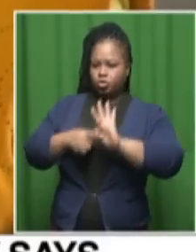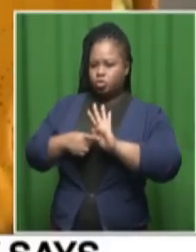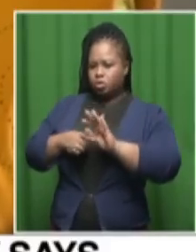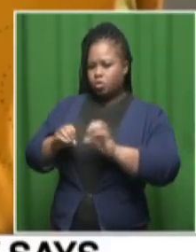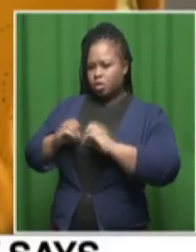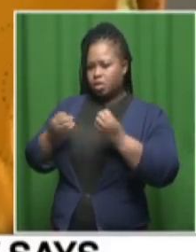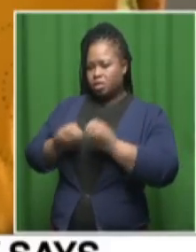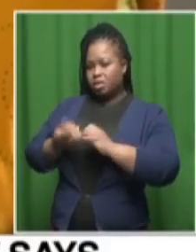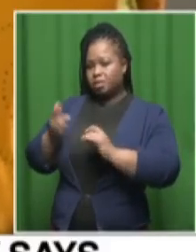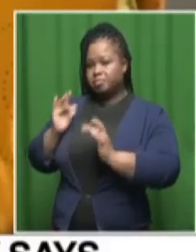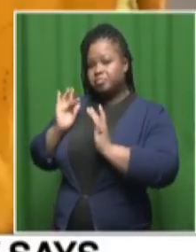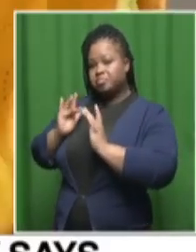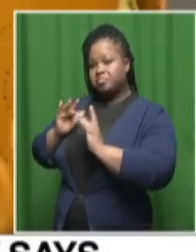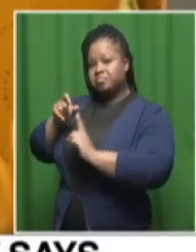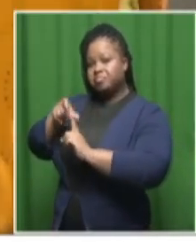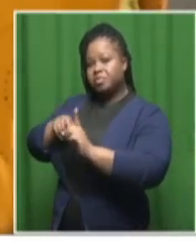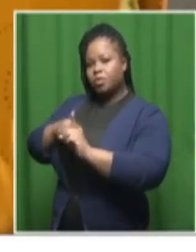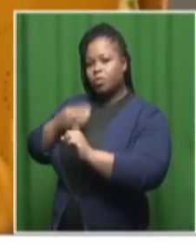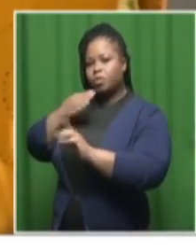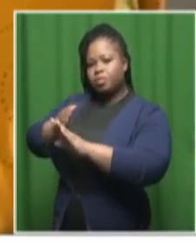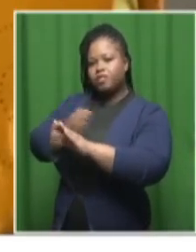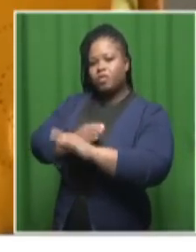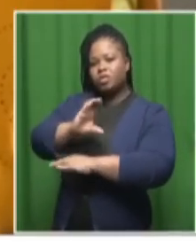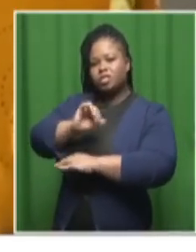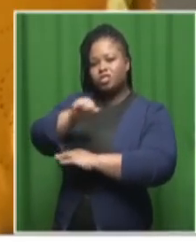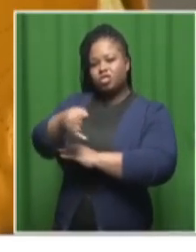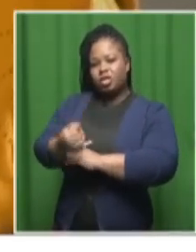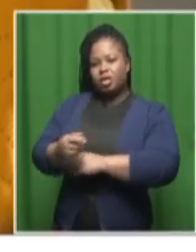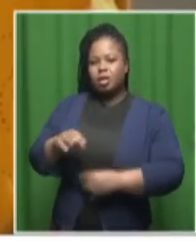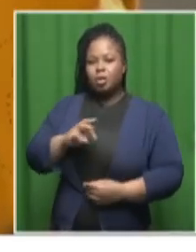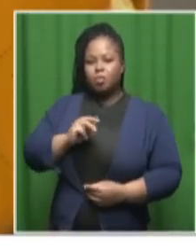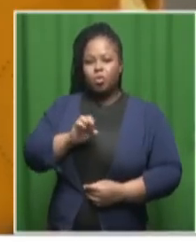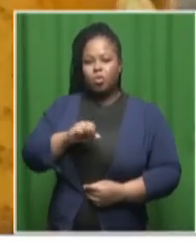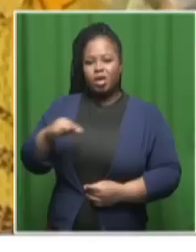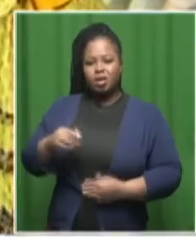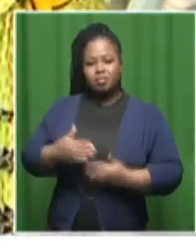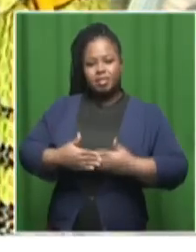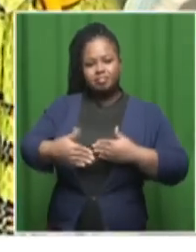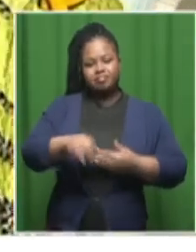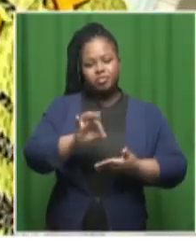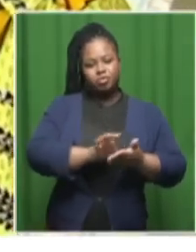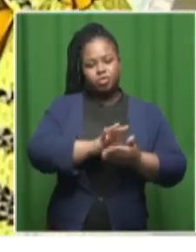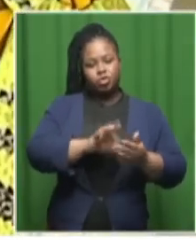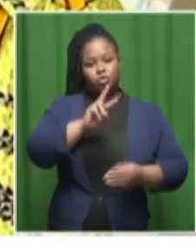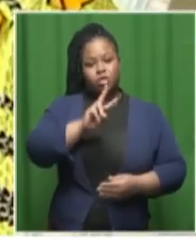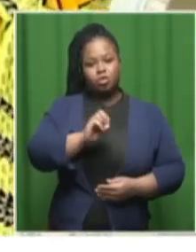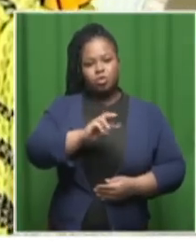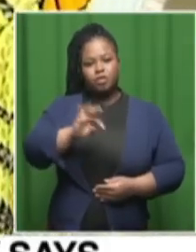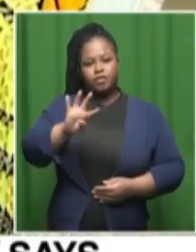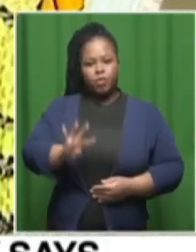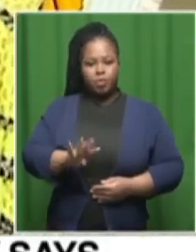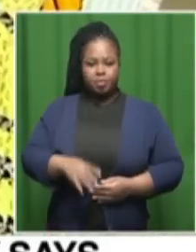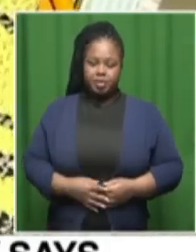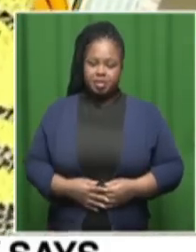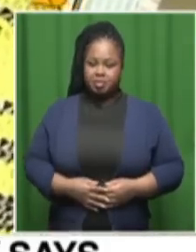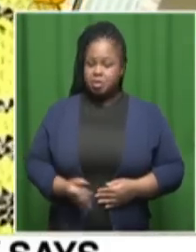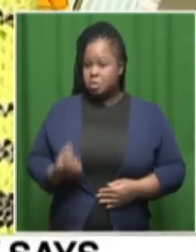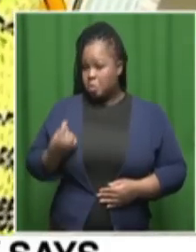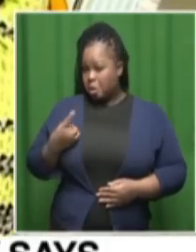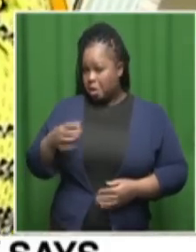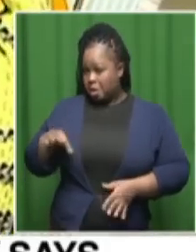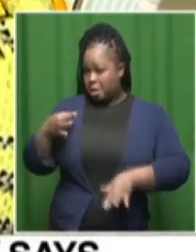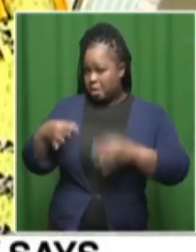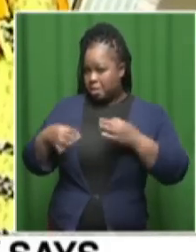organization approaching former Chief Justice Mogoeng Mogoeng to run for the 2024 elections. According to at least one